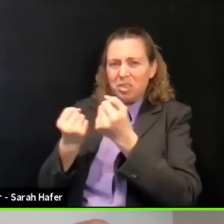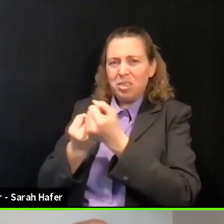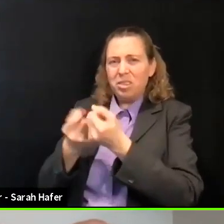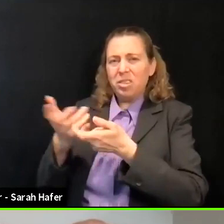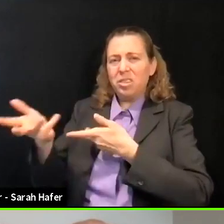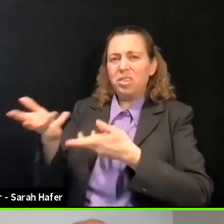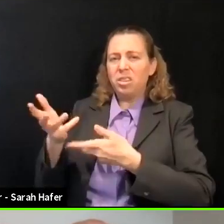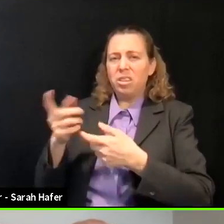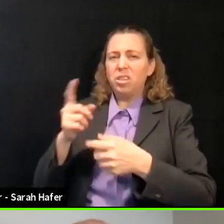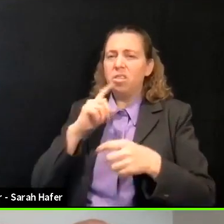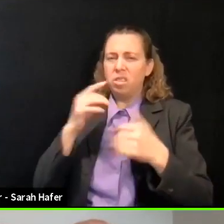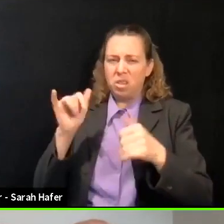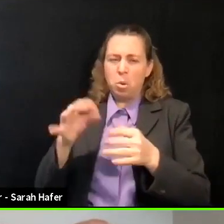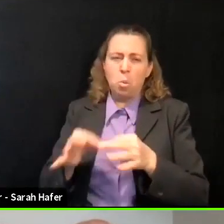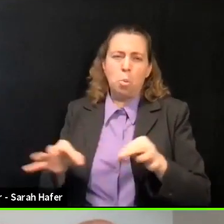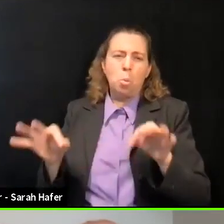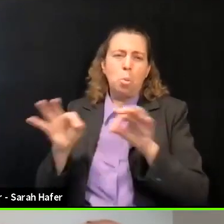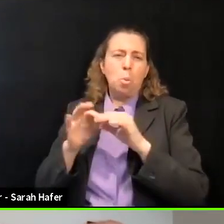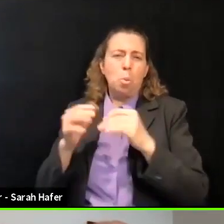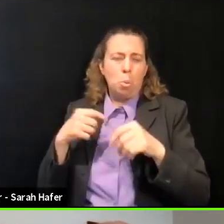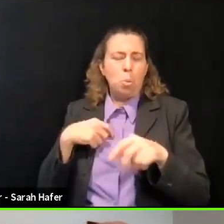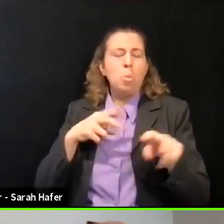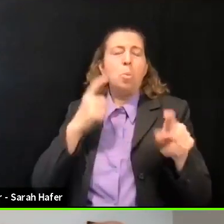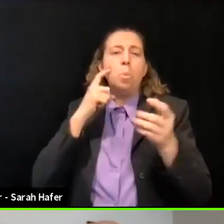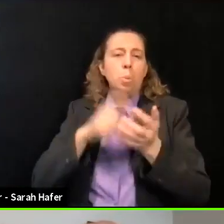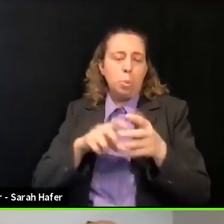I suspect that could be a program all on its own.